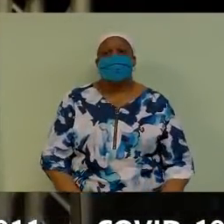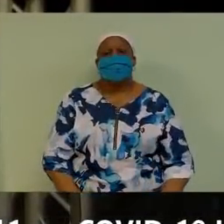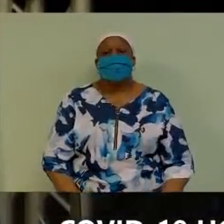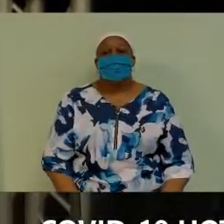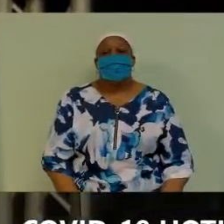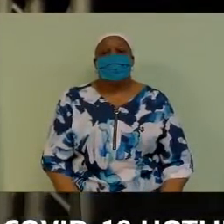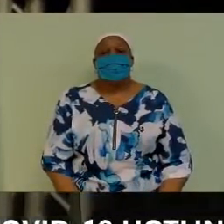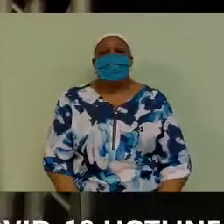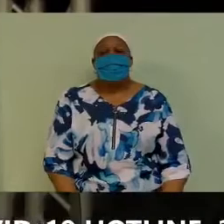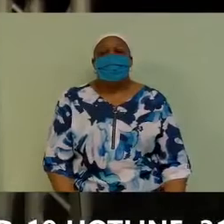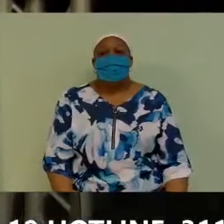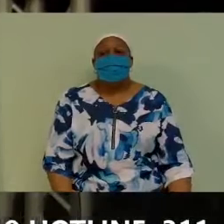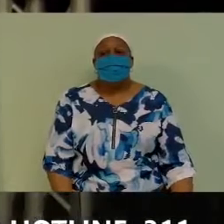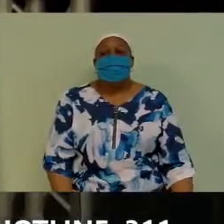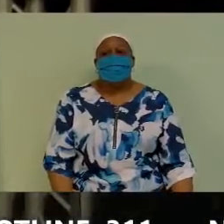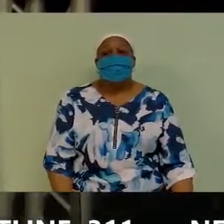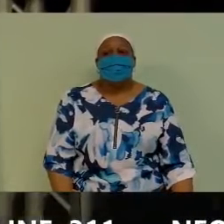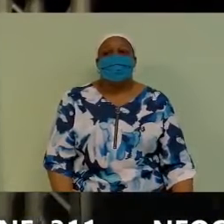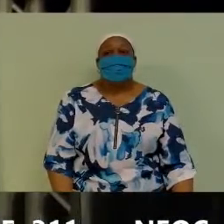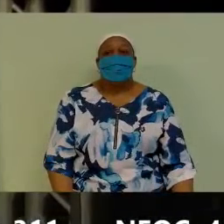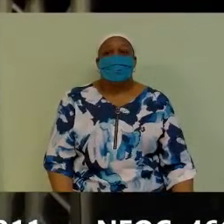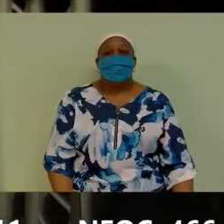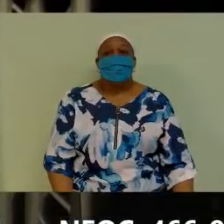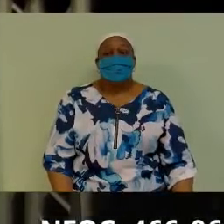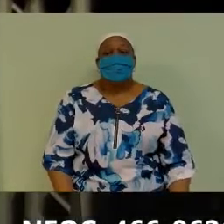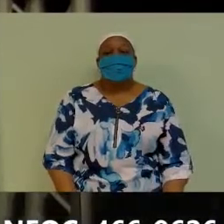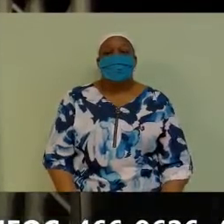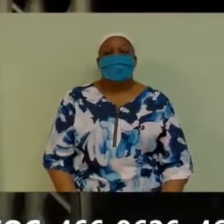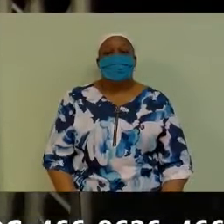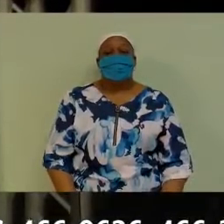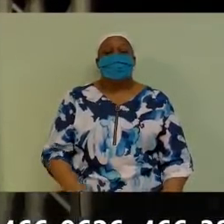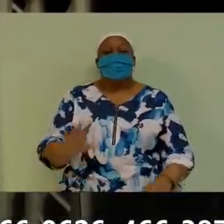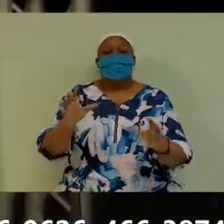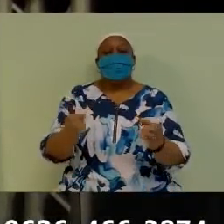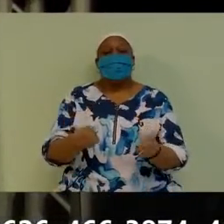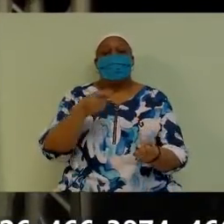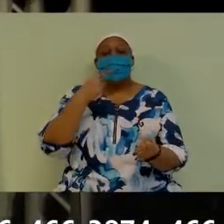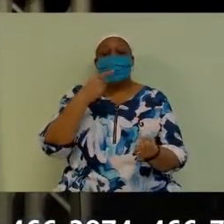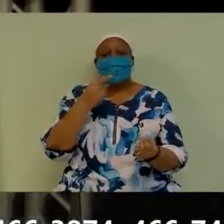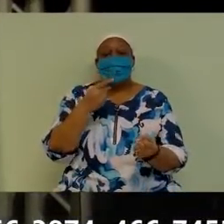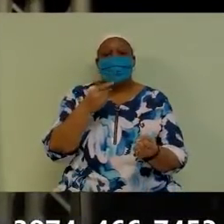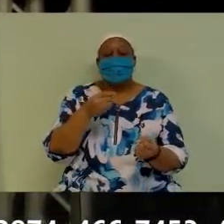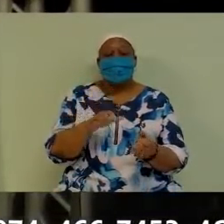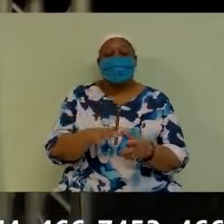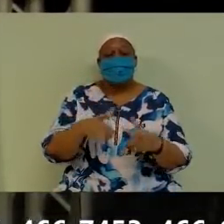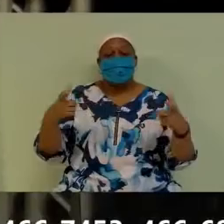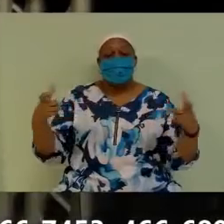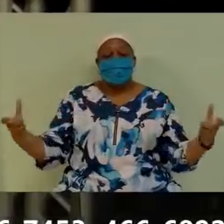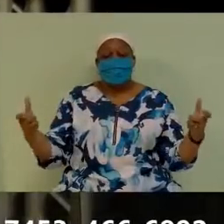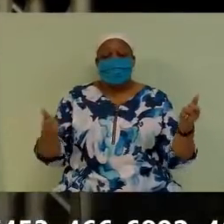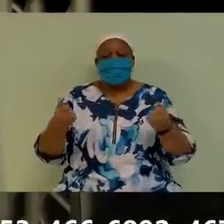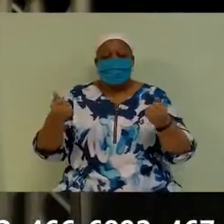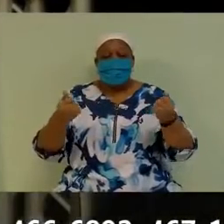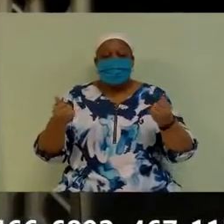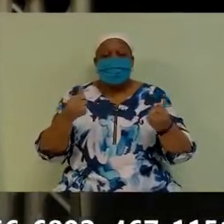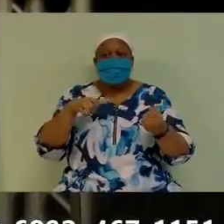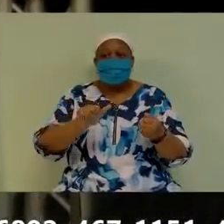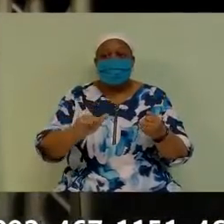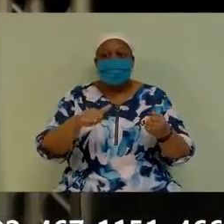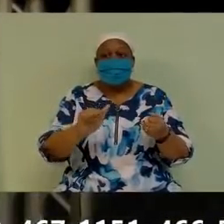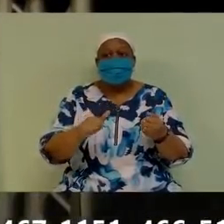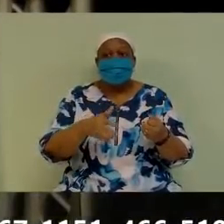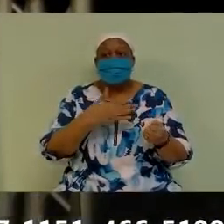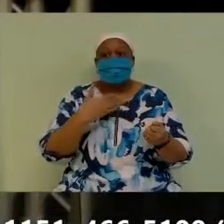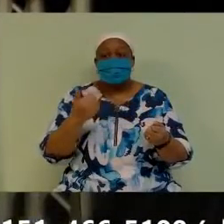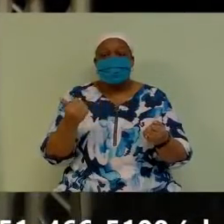want to make about the large crowds and motorcades that persons were seeing. I just want to mention here, though, that it's